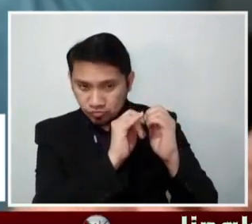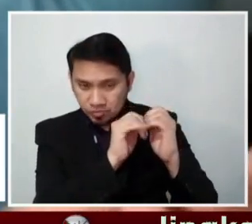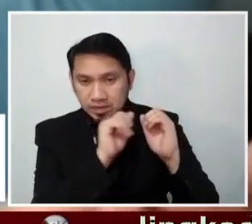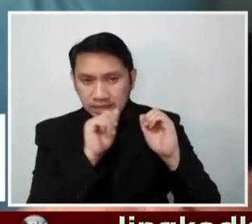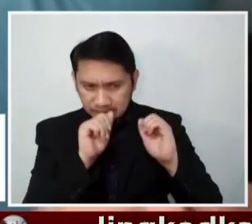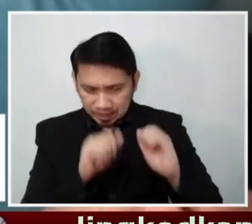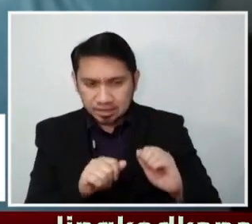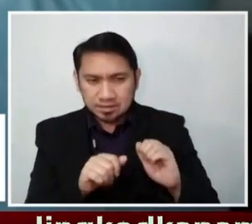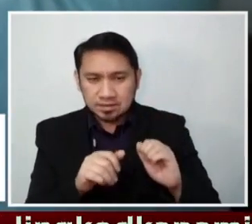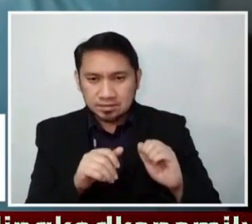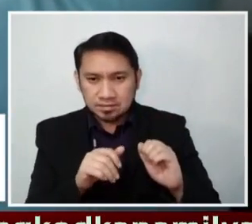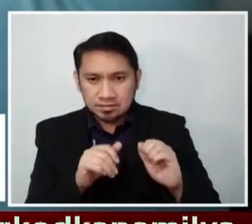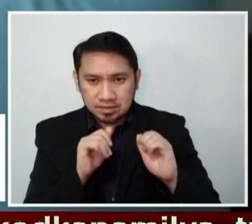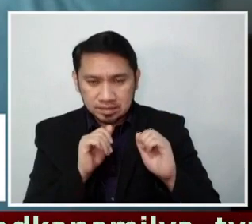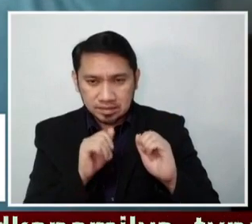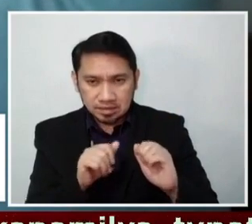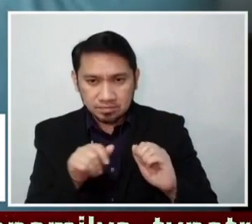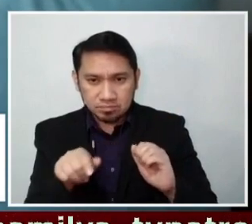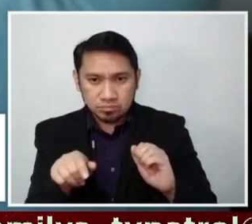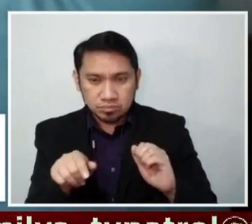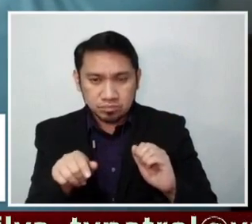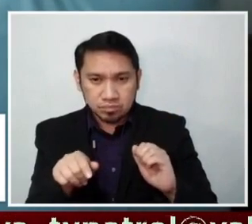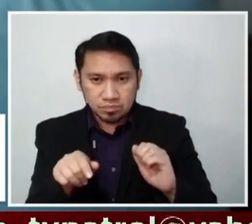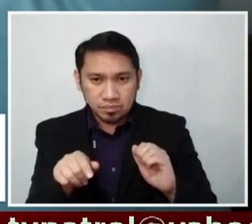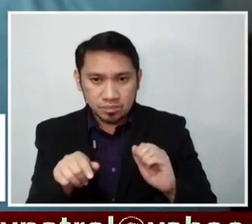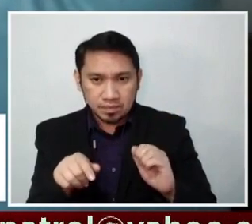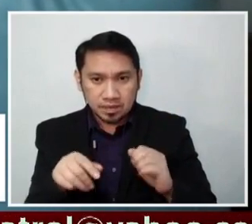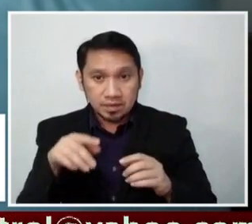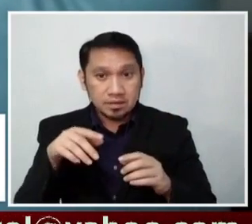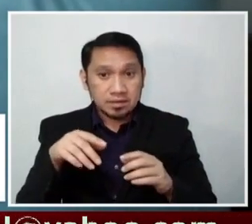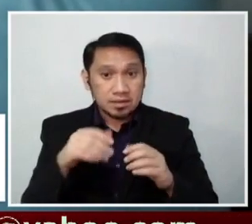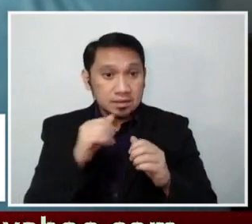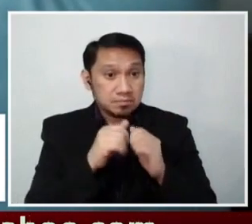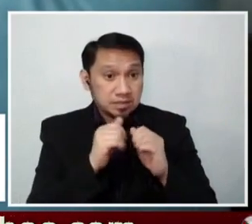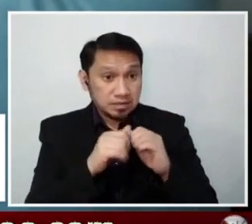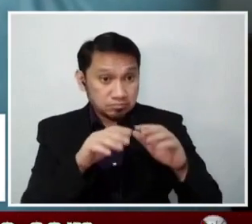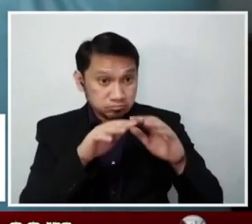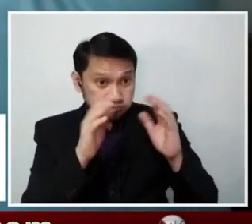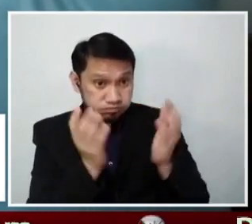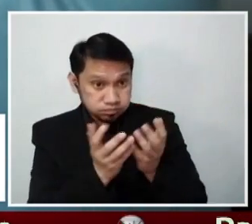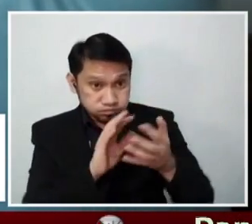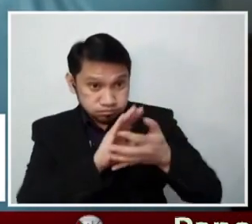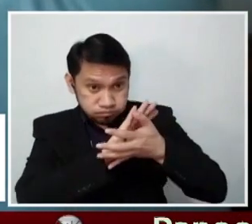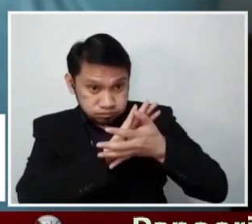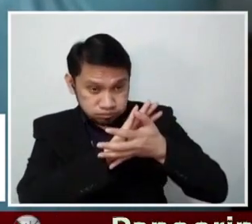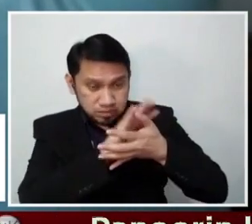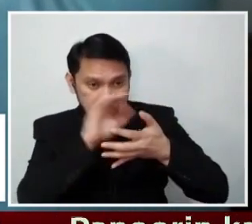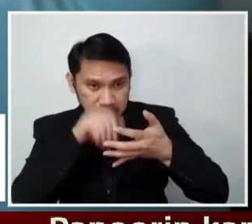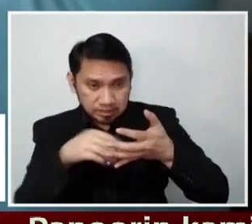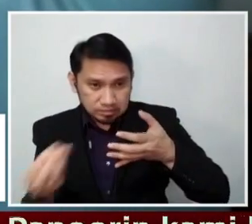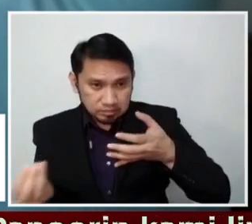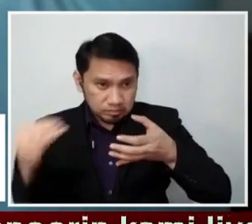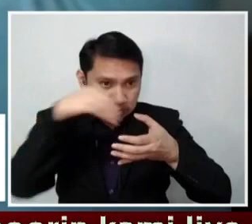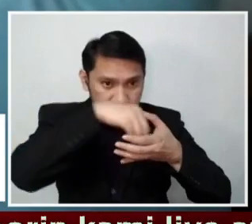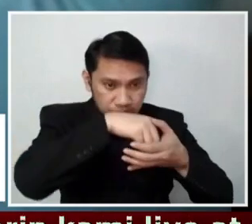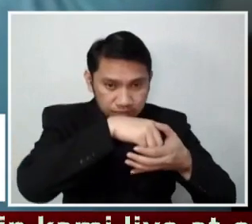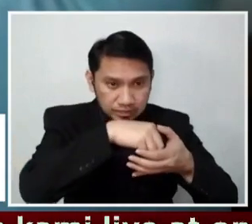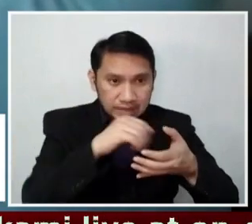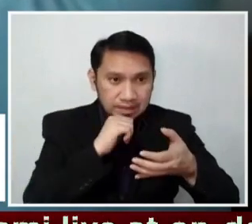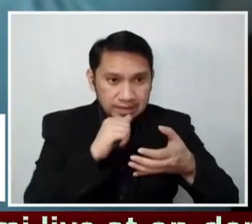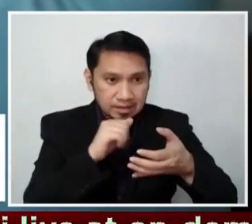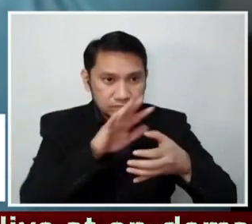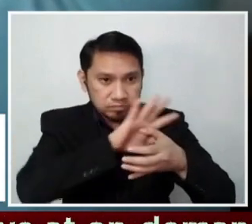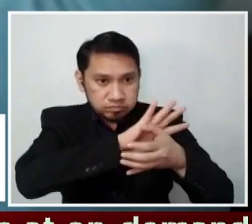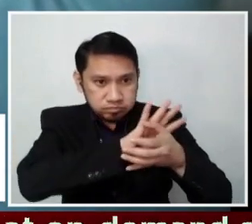sa core or inner mechanism nag-work yung Molnupiravir and not dun sa surface or